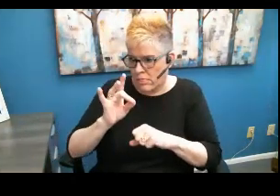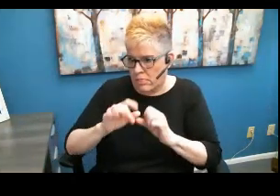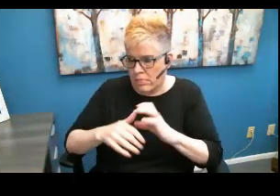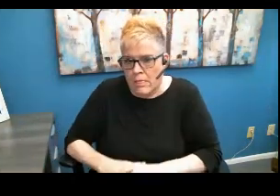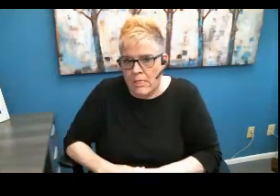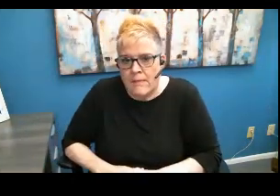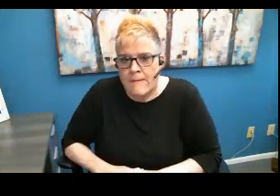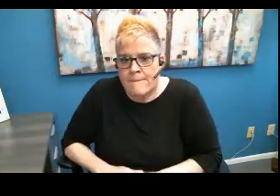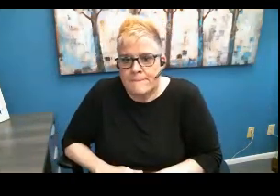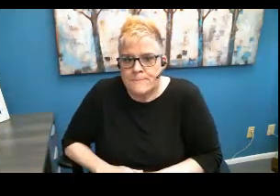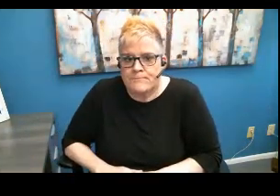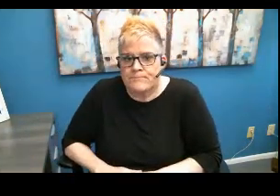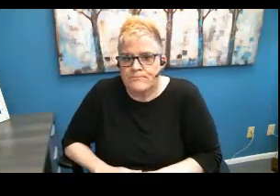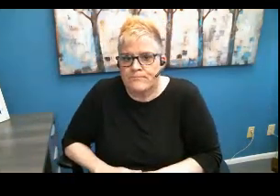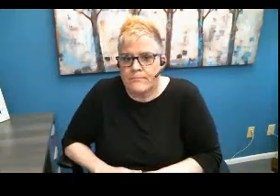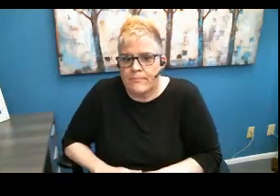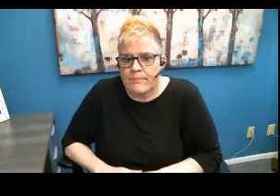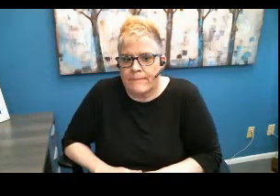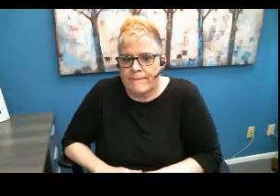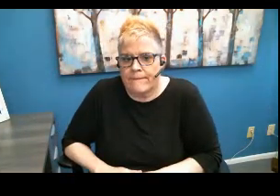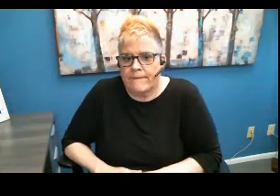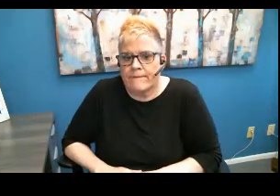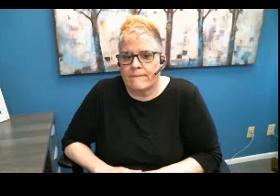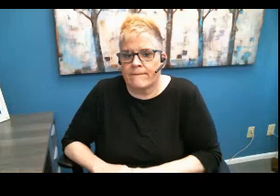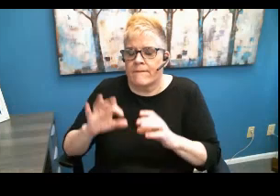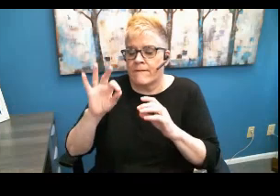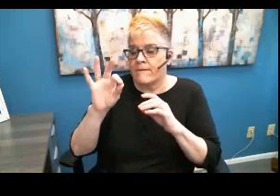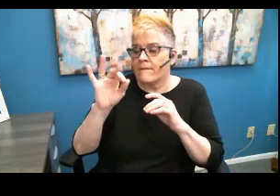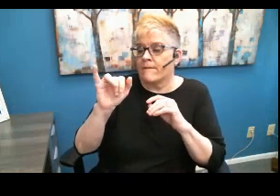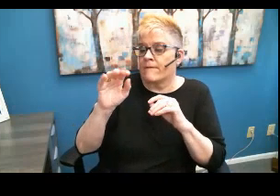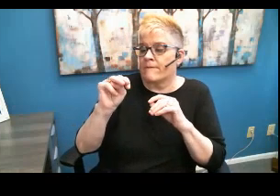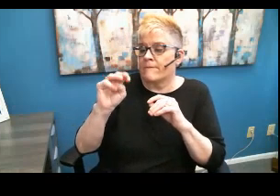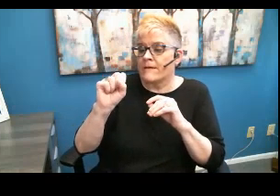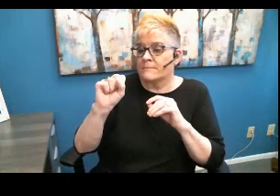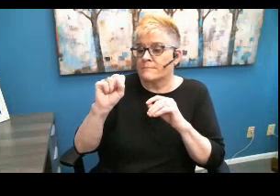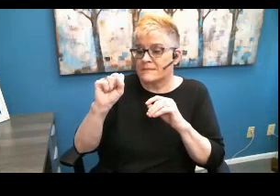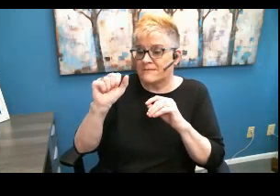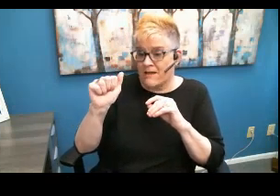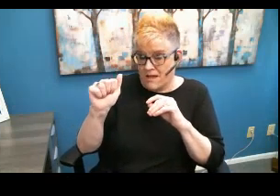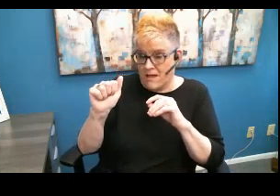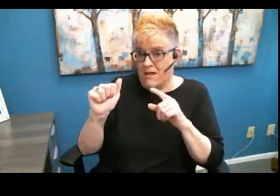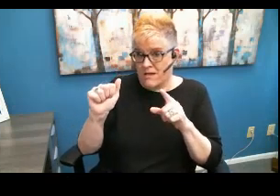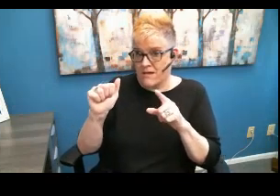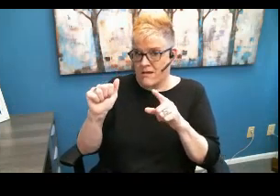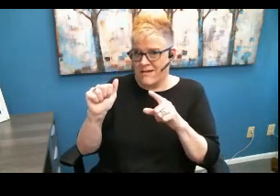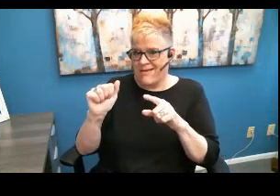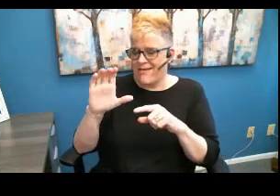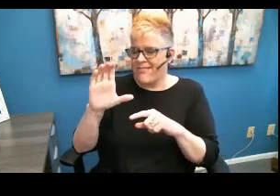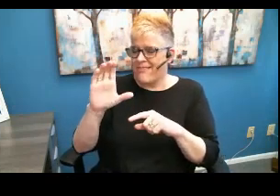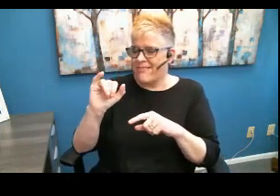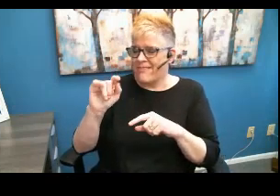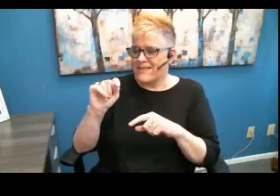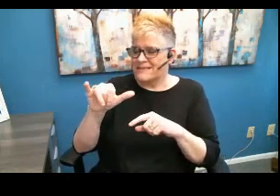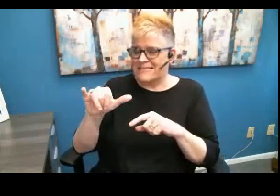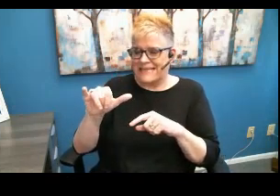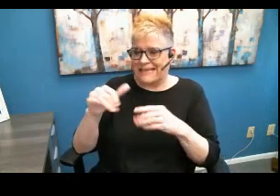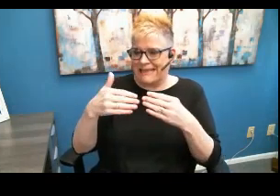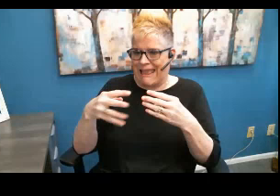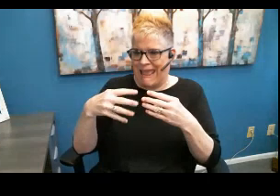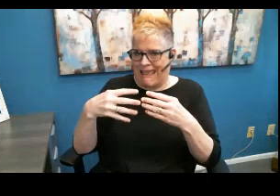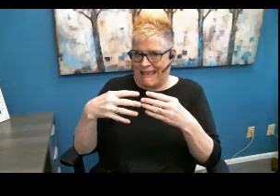All right, next, I mentioned earlier on the PHMSA diagram, the city gate stations. This is a